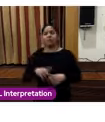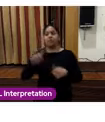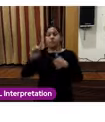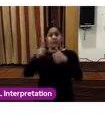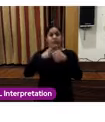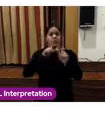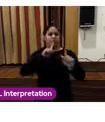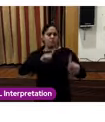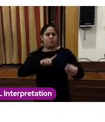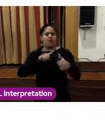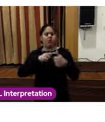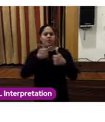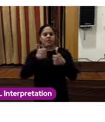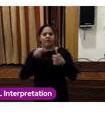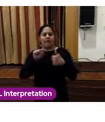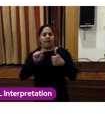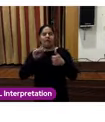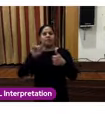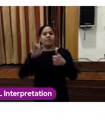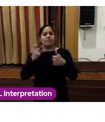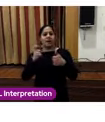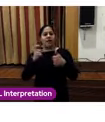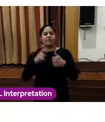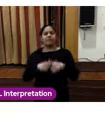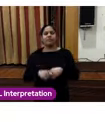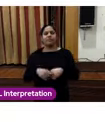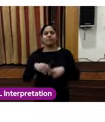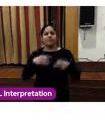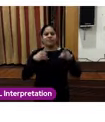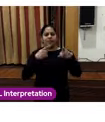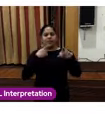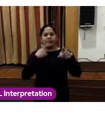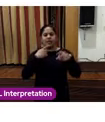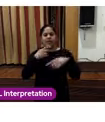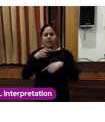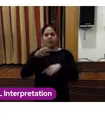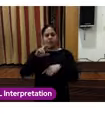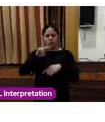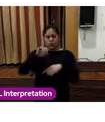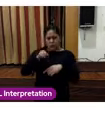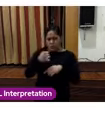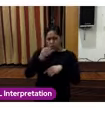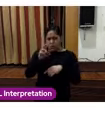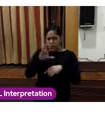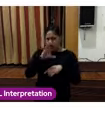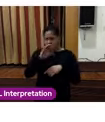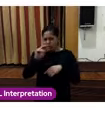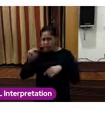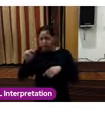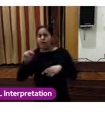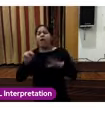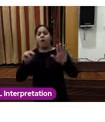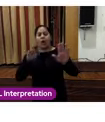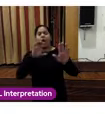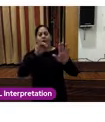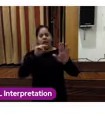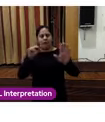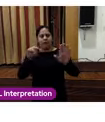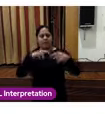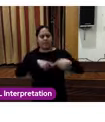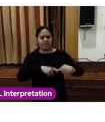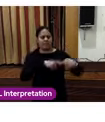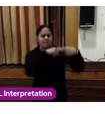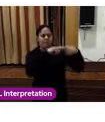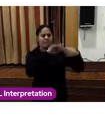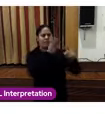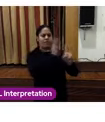question first. So he asked, I believe he said New Jersey or Connecticut suspended their